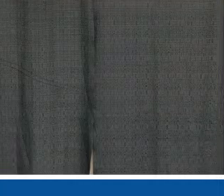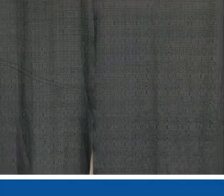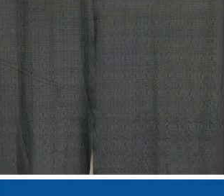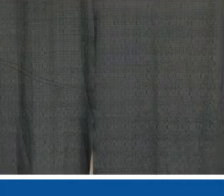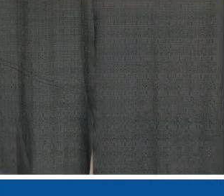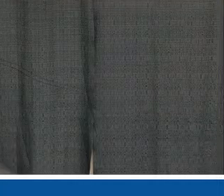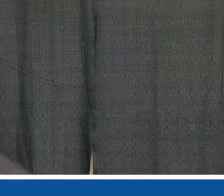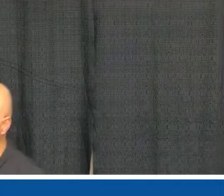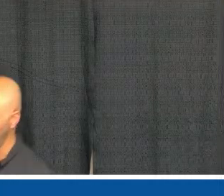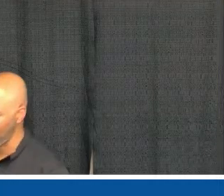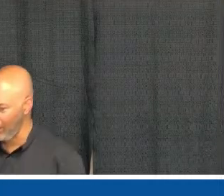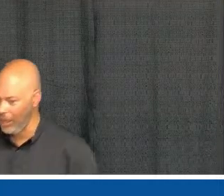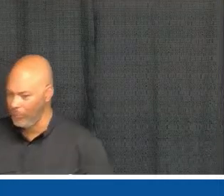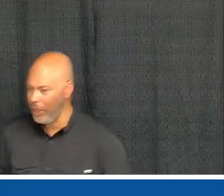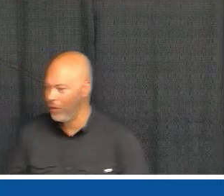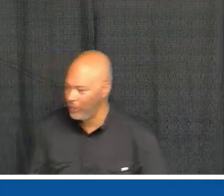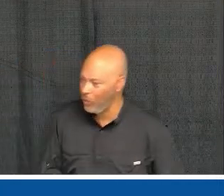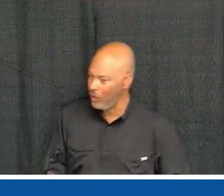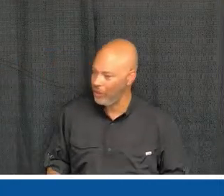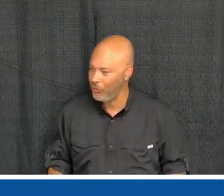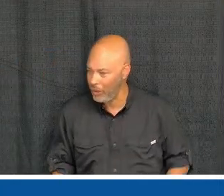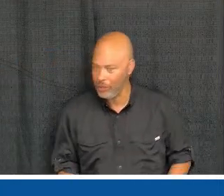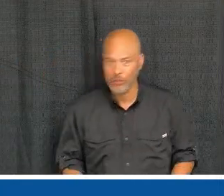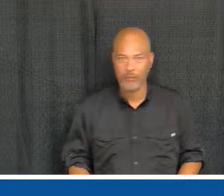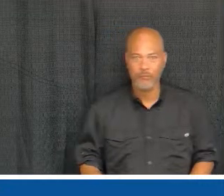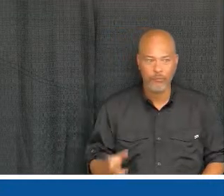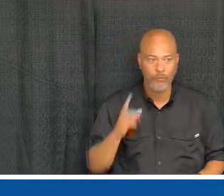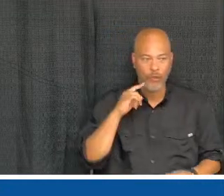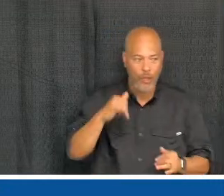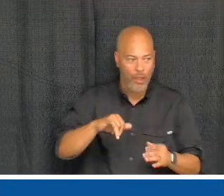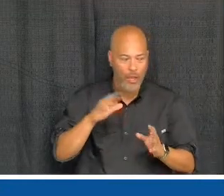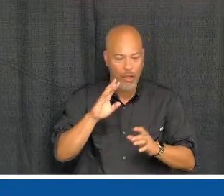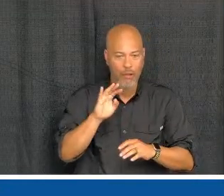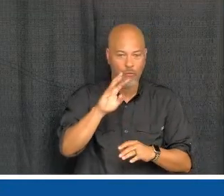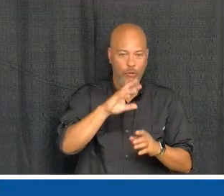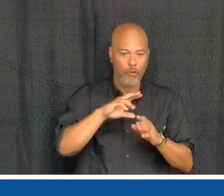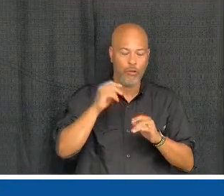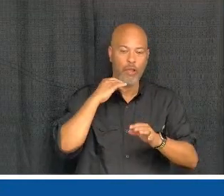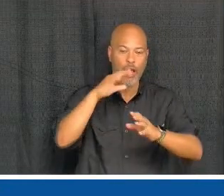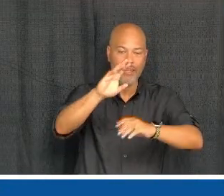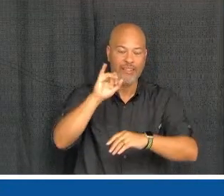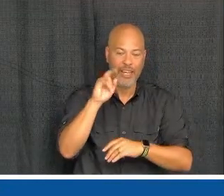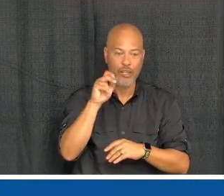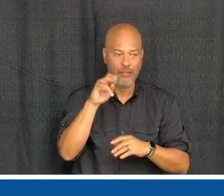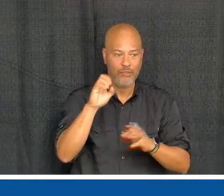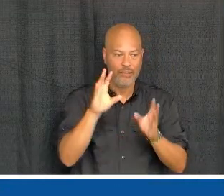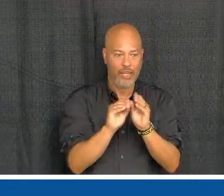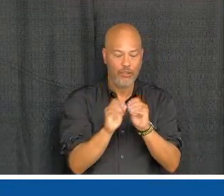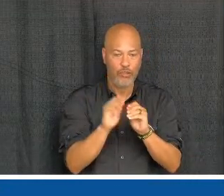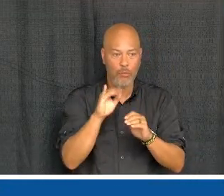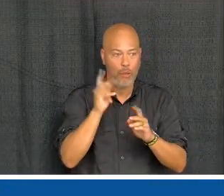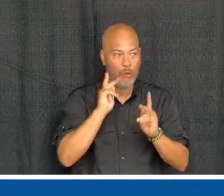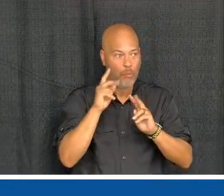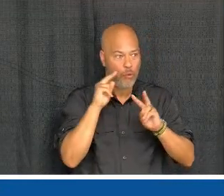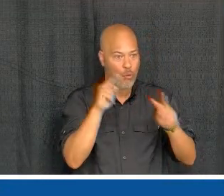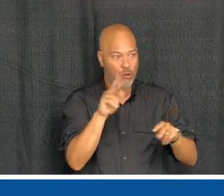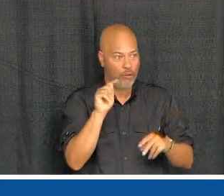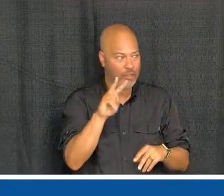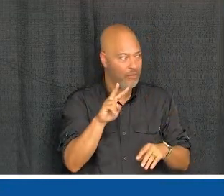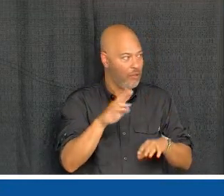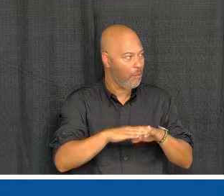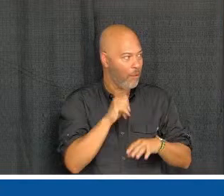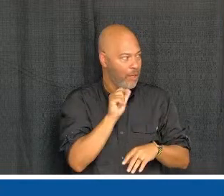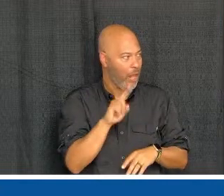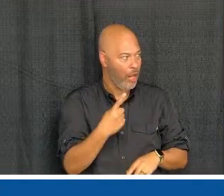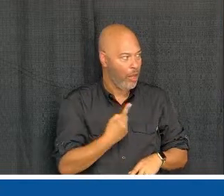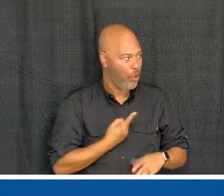Wednesday, October 30th, 2024, executive session of the Clarksville City Council. For those who are tuning in by television, I am not alone